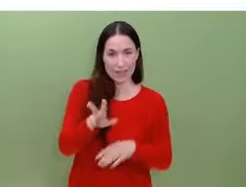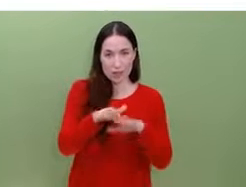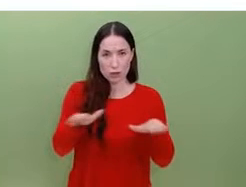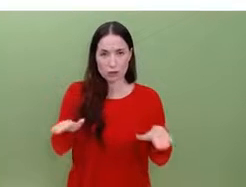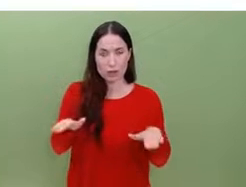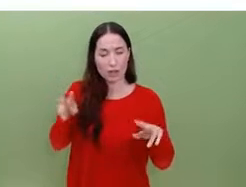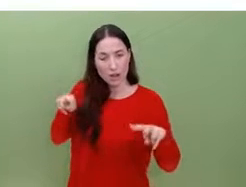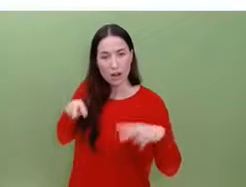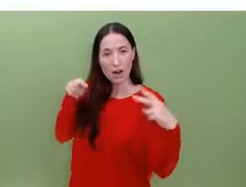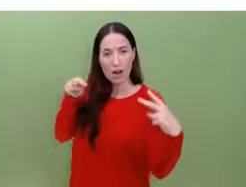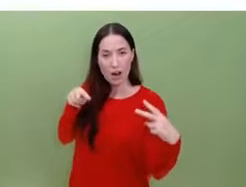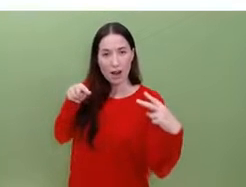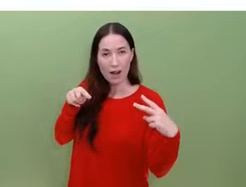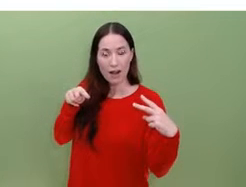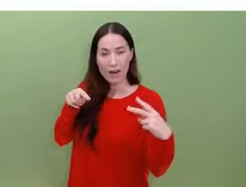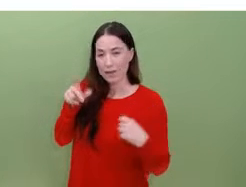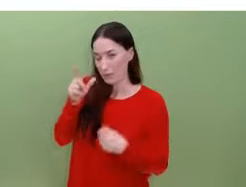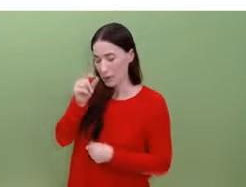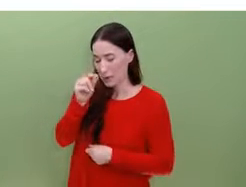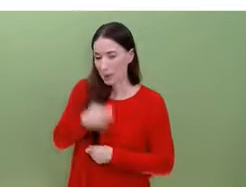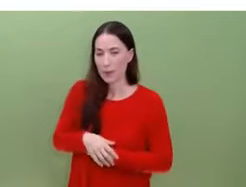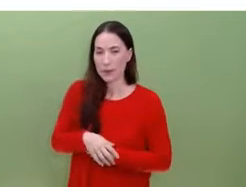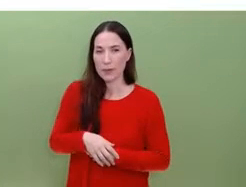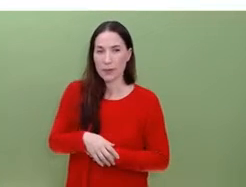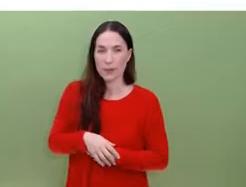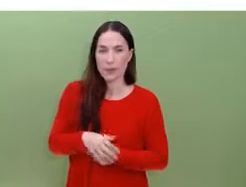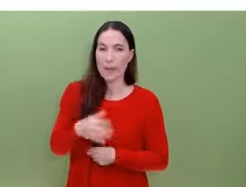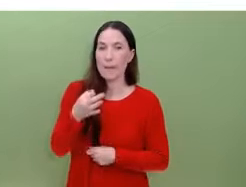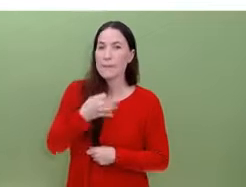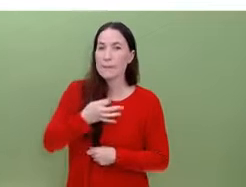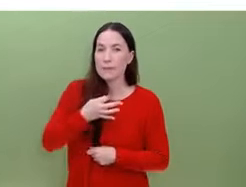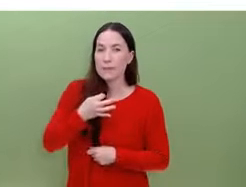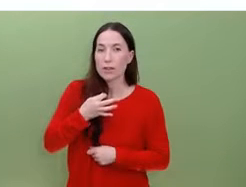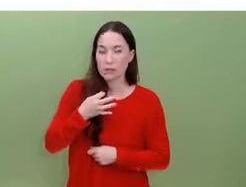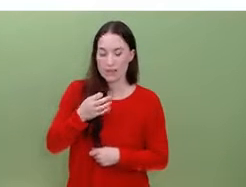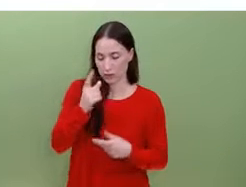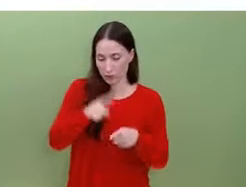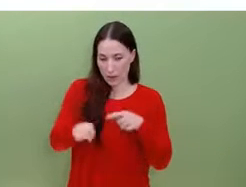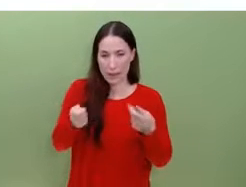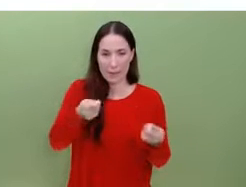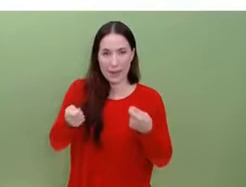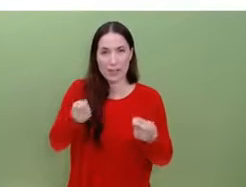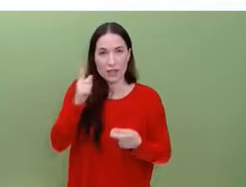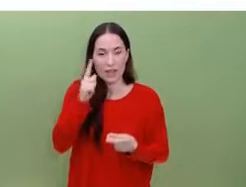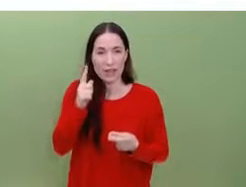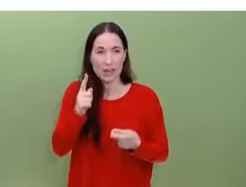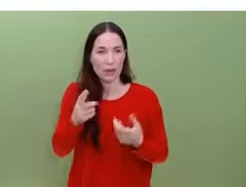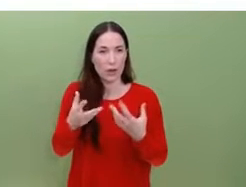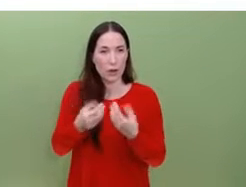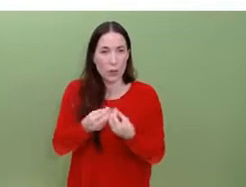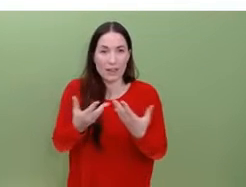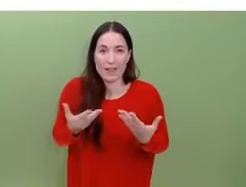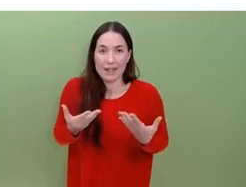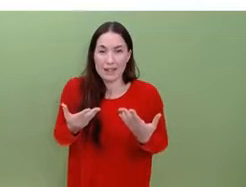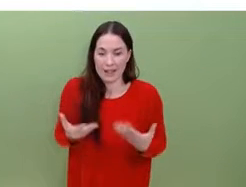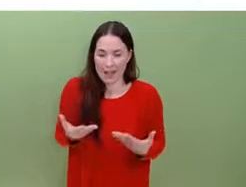the eye where we can. We need to manage risks about who could be in the room with me here, whether if we're thinking